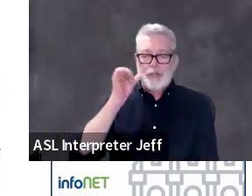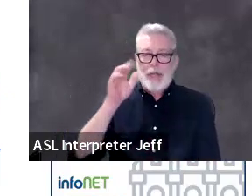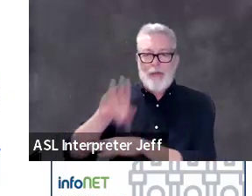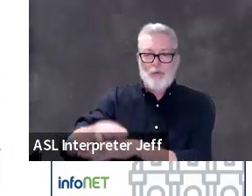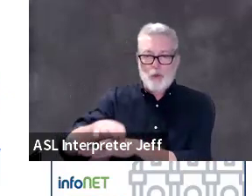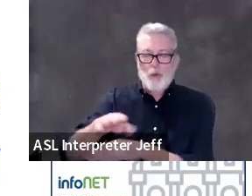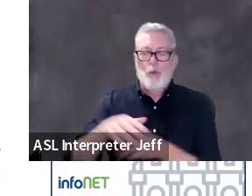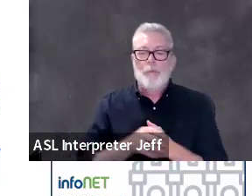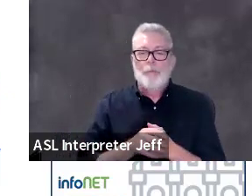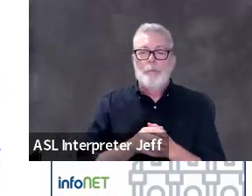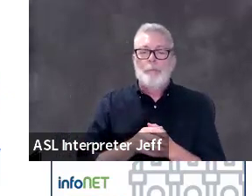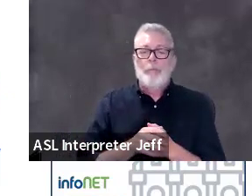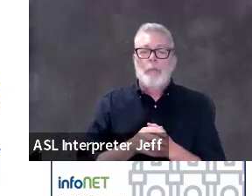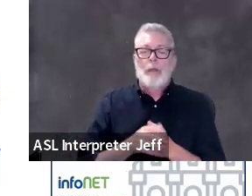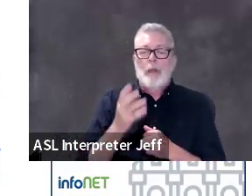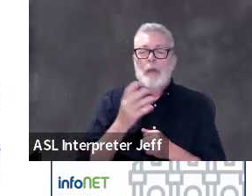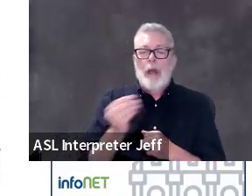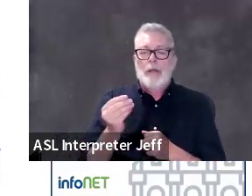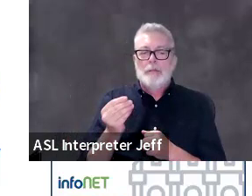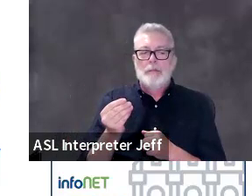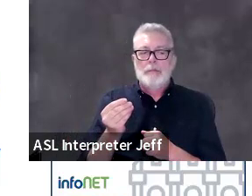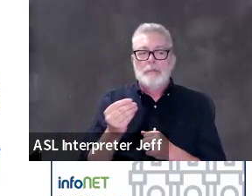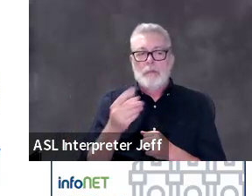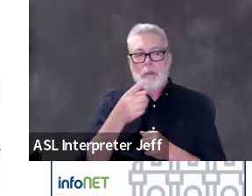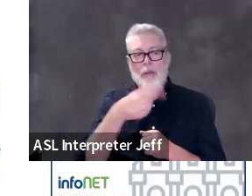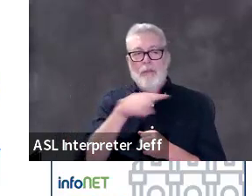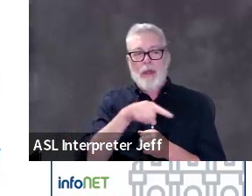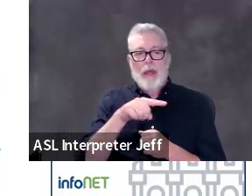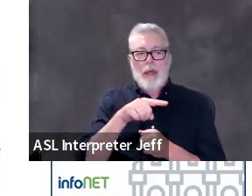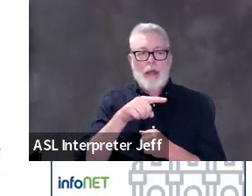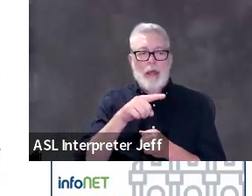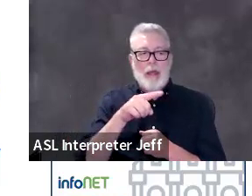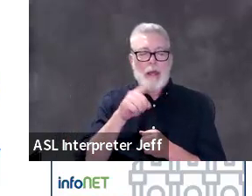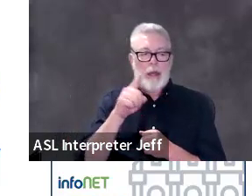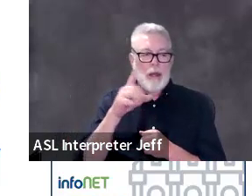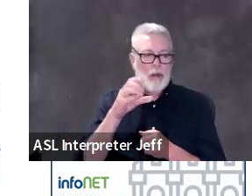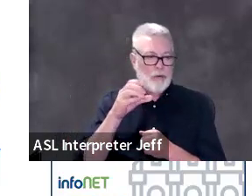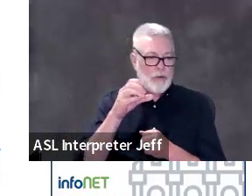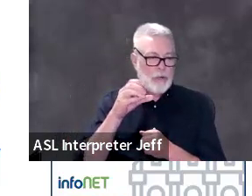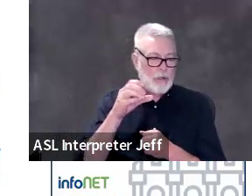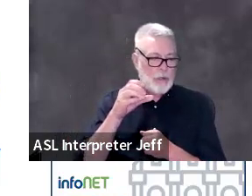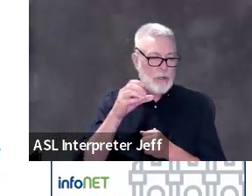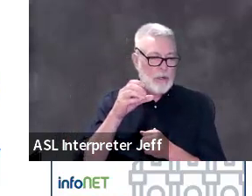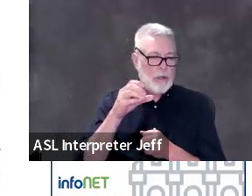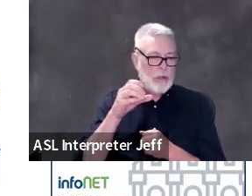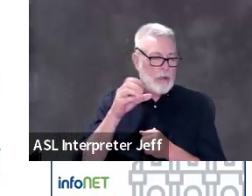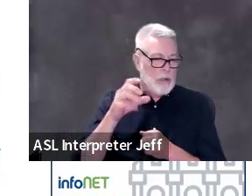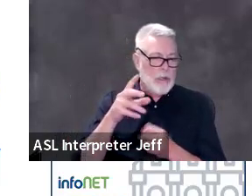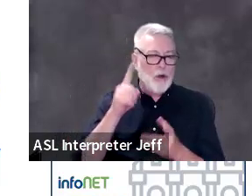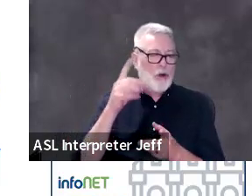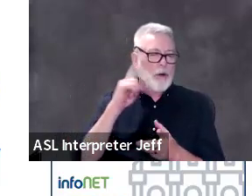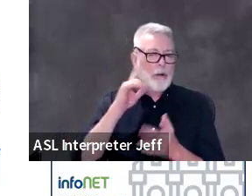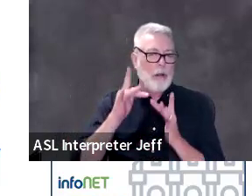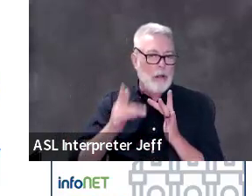afternoon, and they had 100 hours a month in their